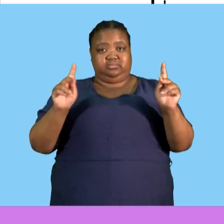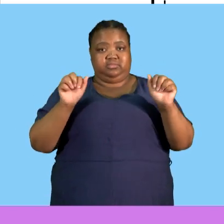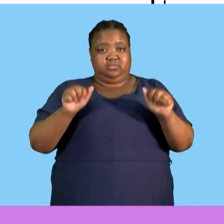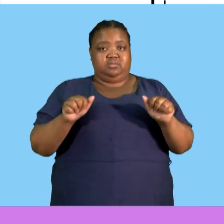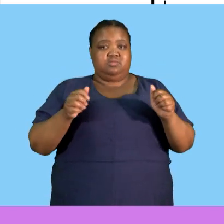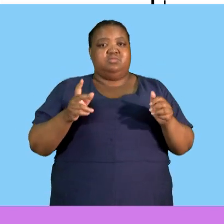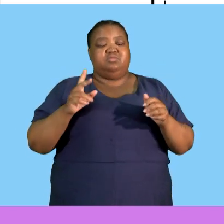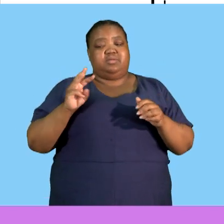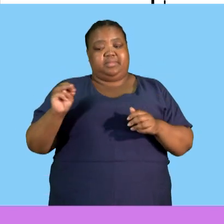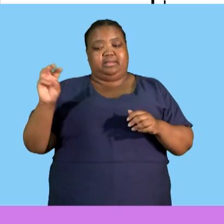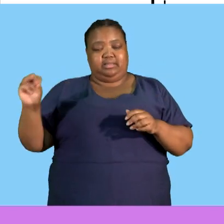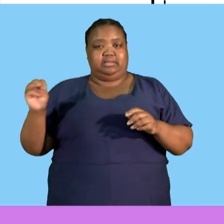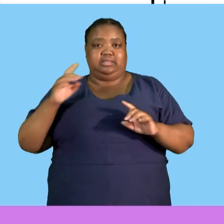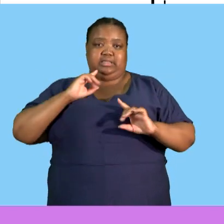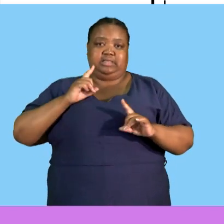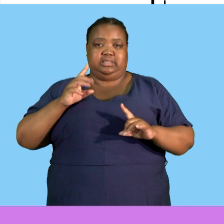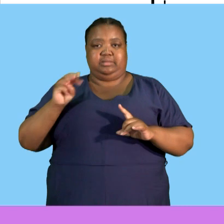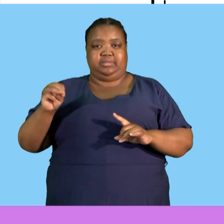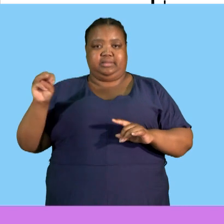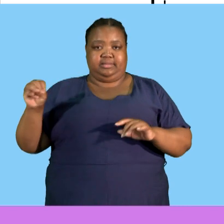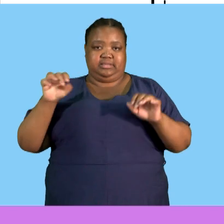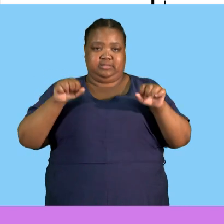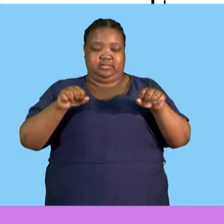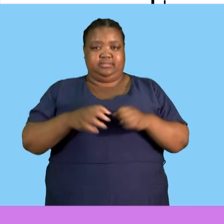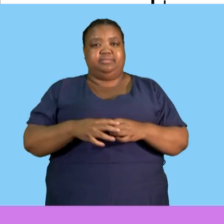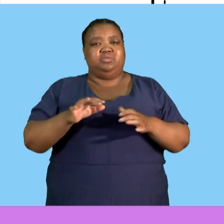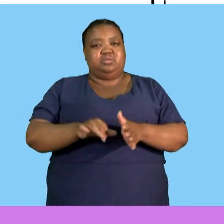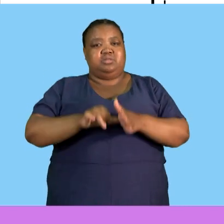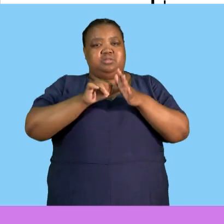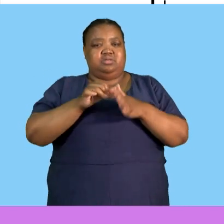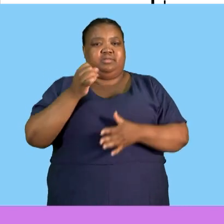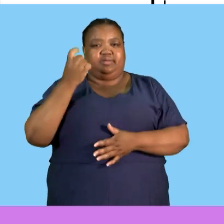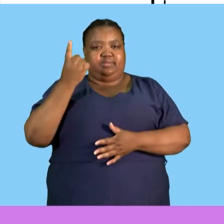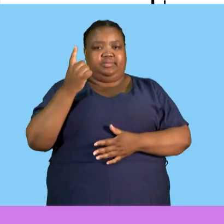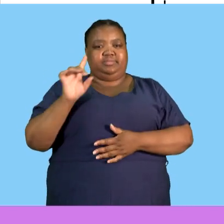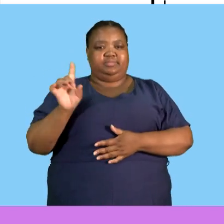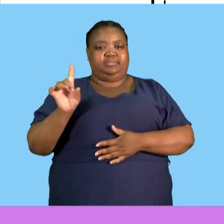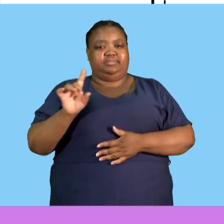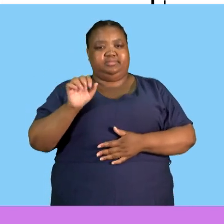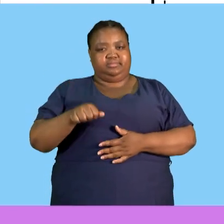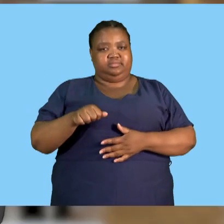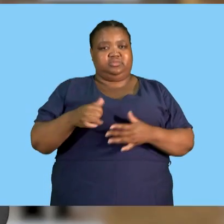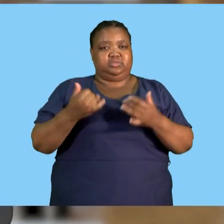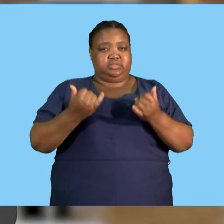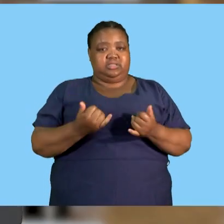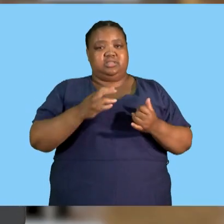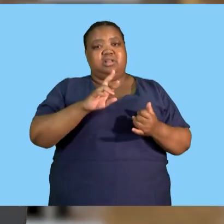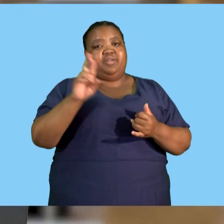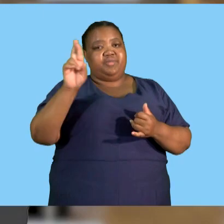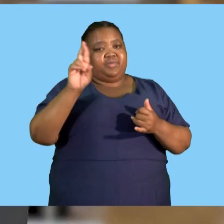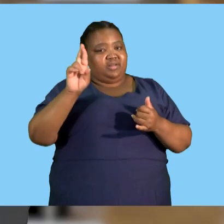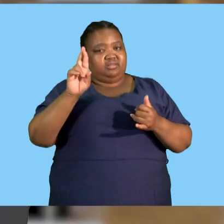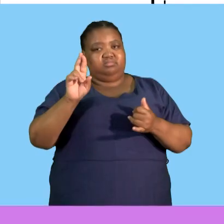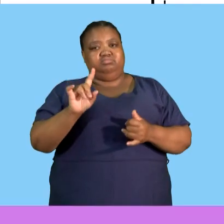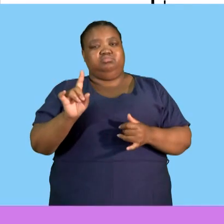11,5, okay? And this will also give us millimeters. But I want you to understand that, remember, we are